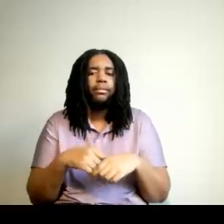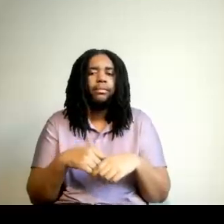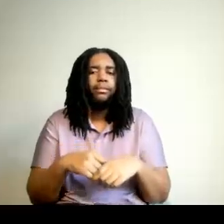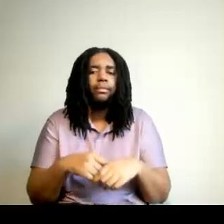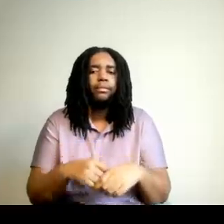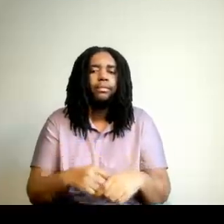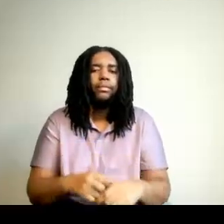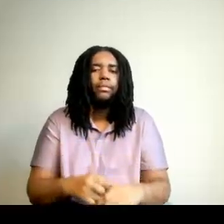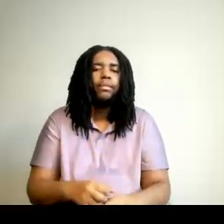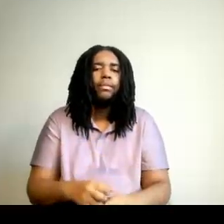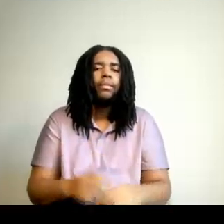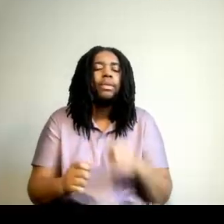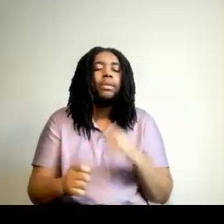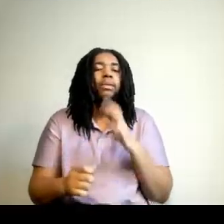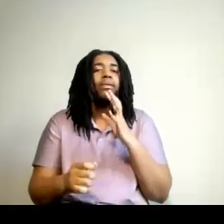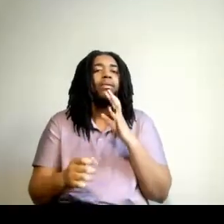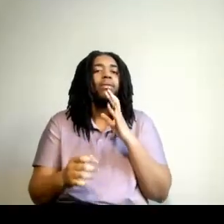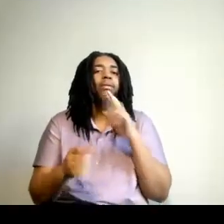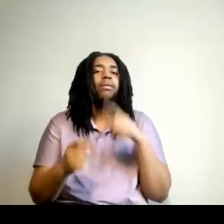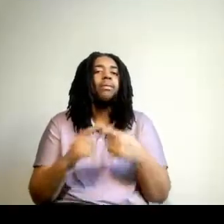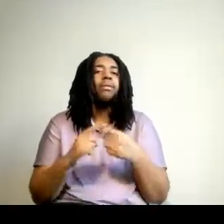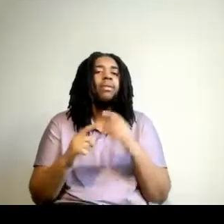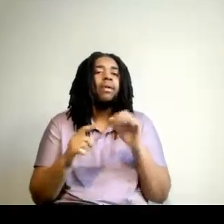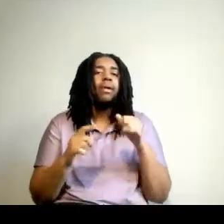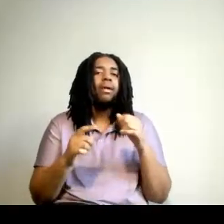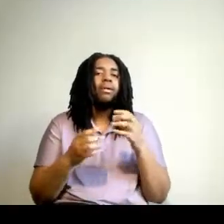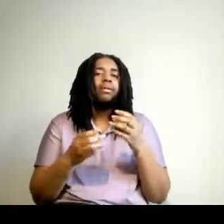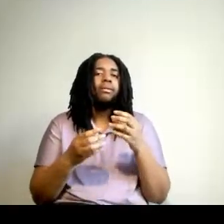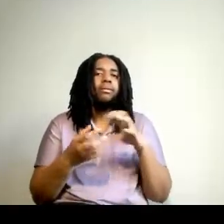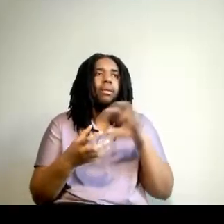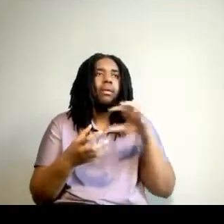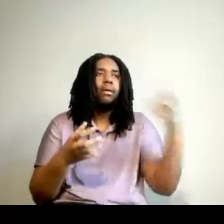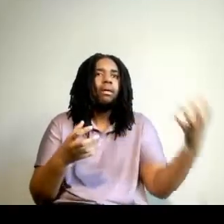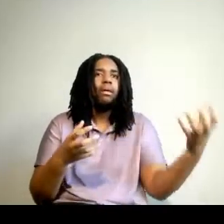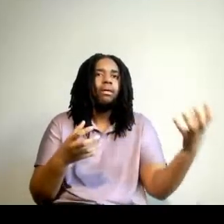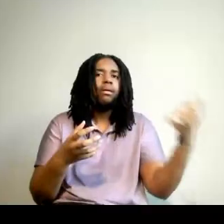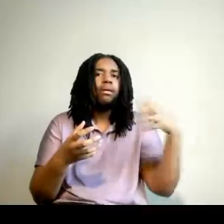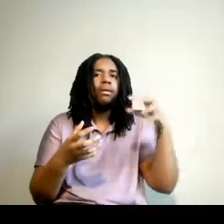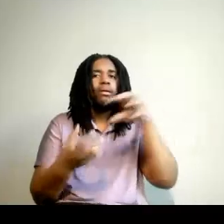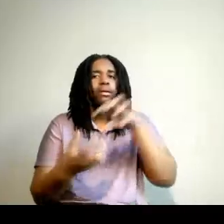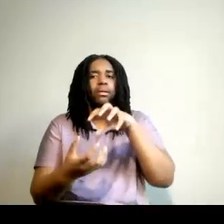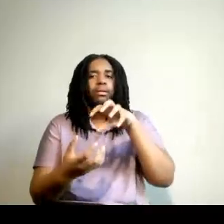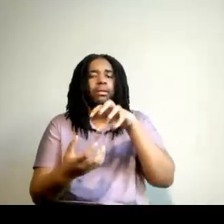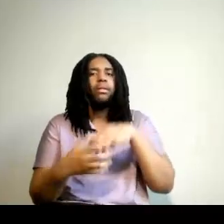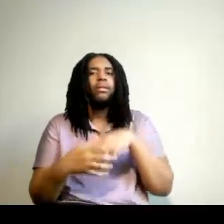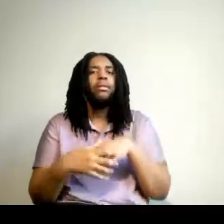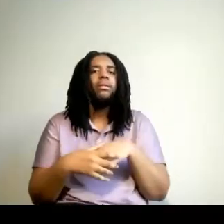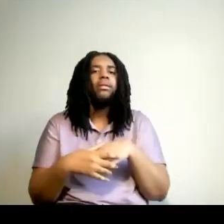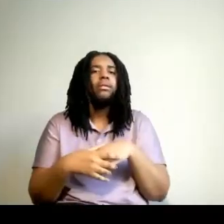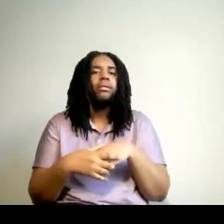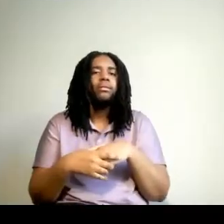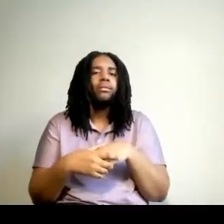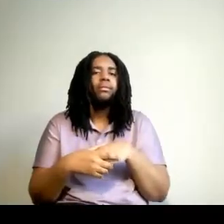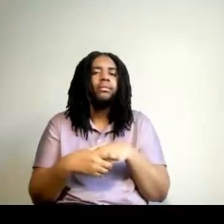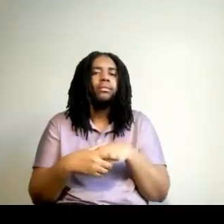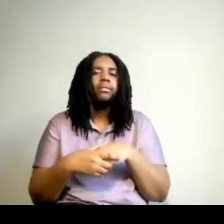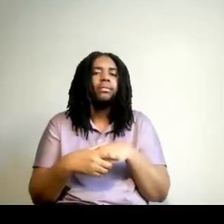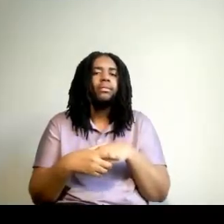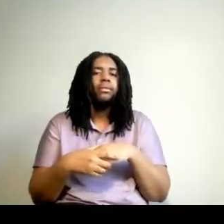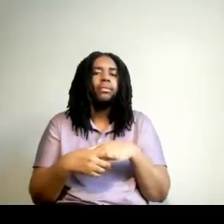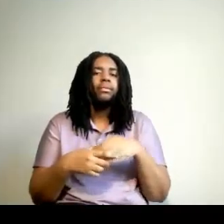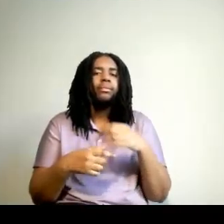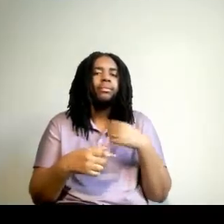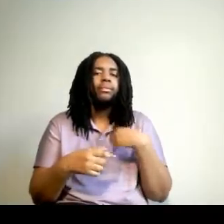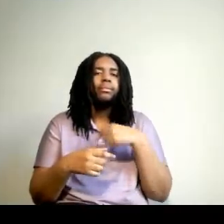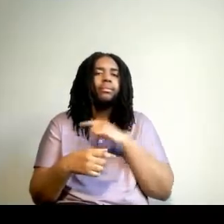So I'm going to talk a little bit about how we took all that mess and got to where we're here today. We engaged in